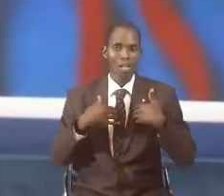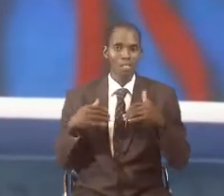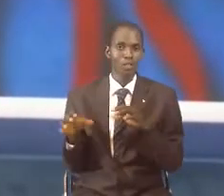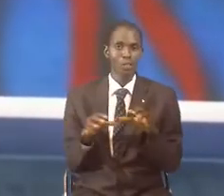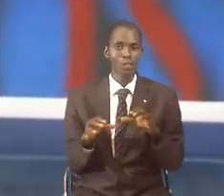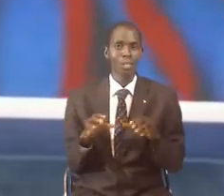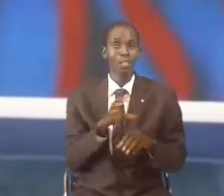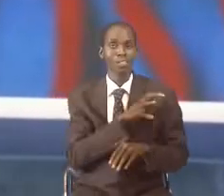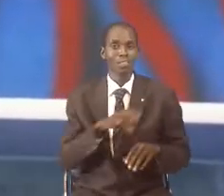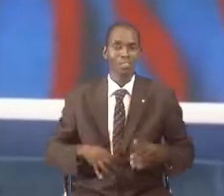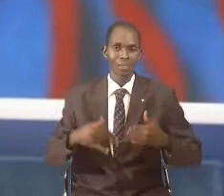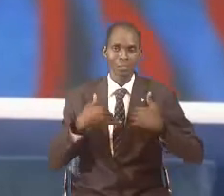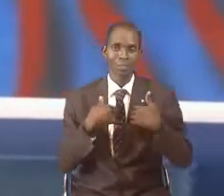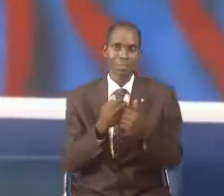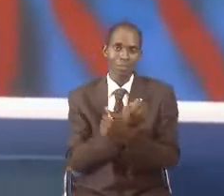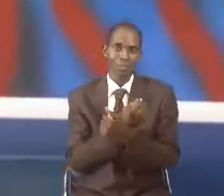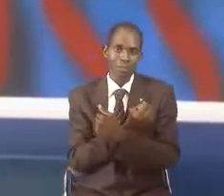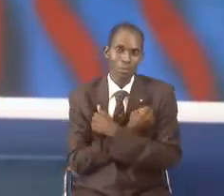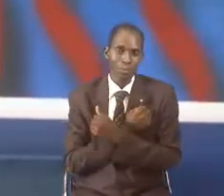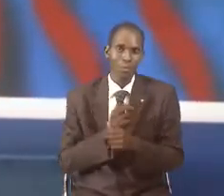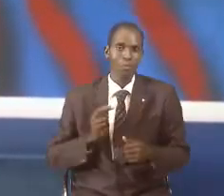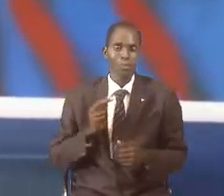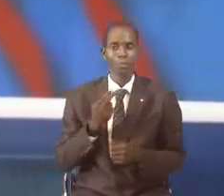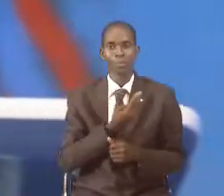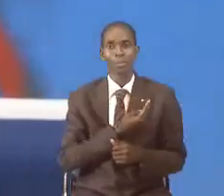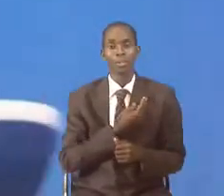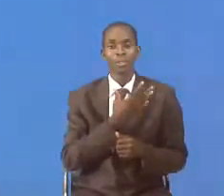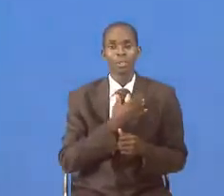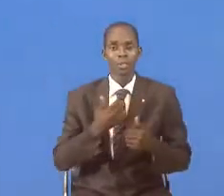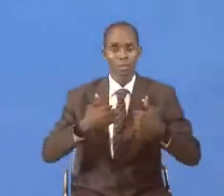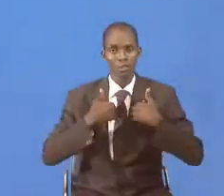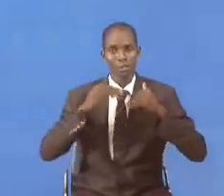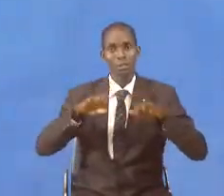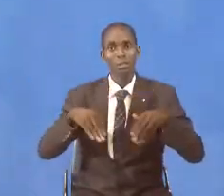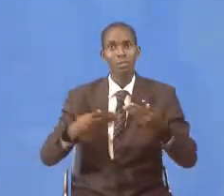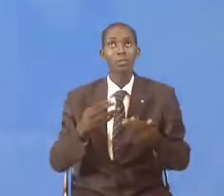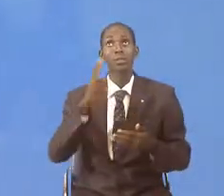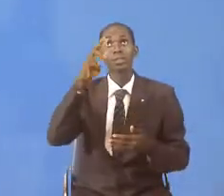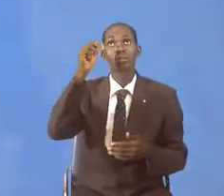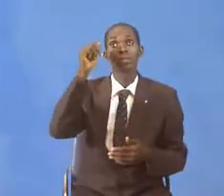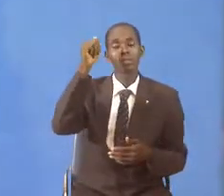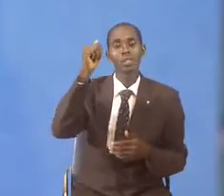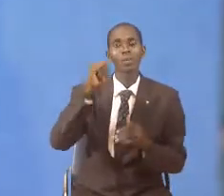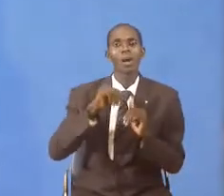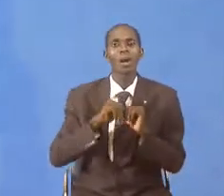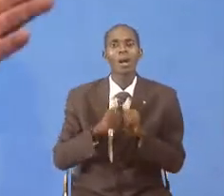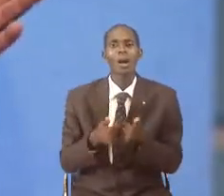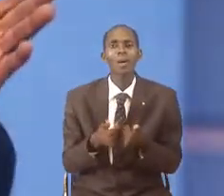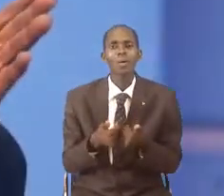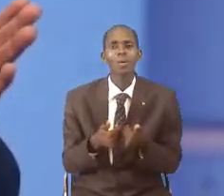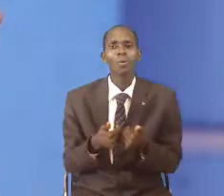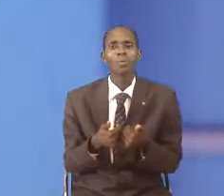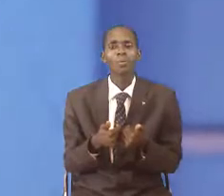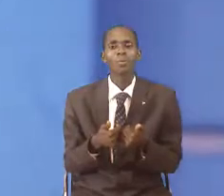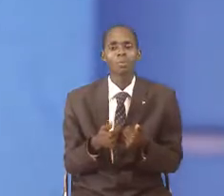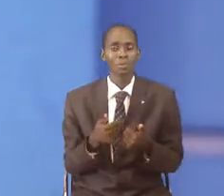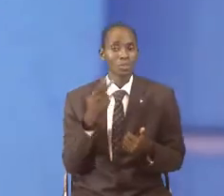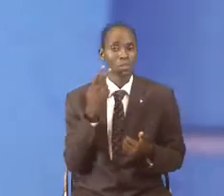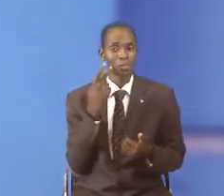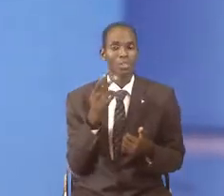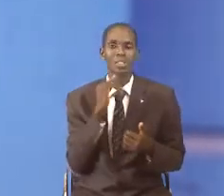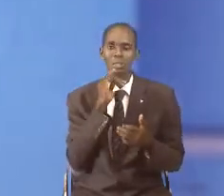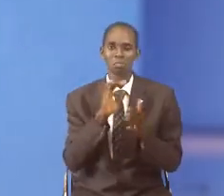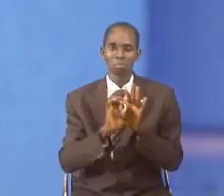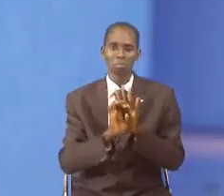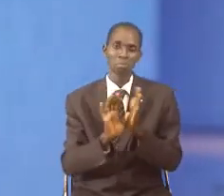now see what Christ has done. Christ has loved us and he has given